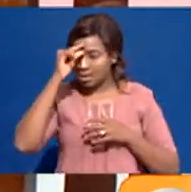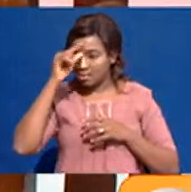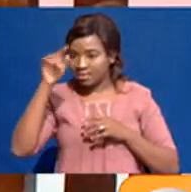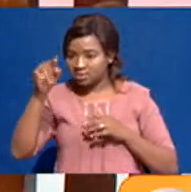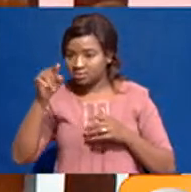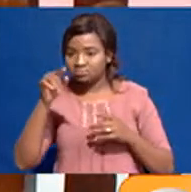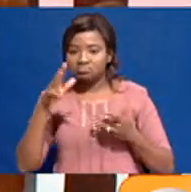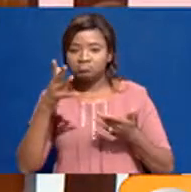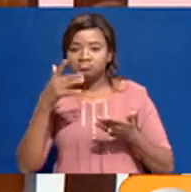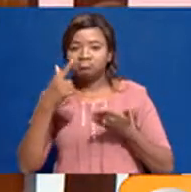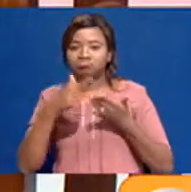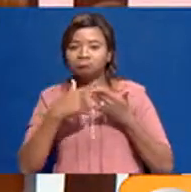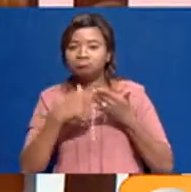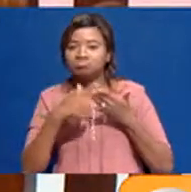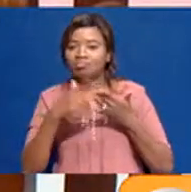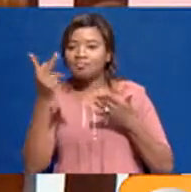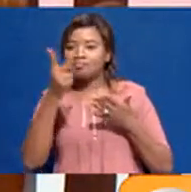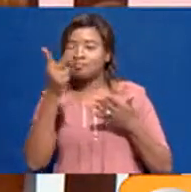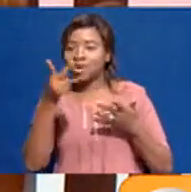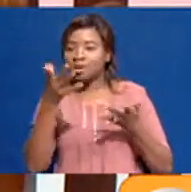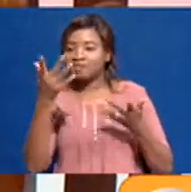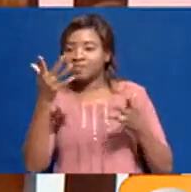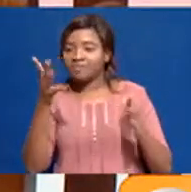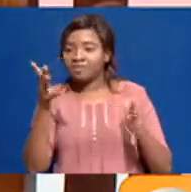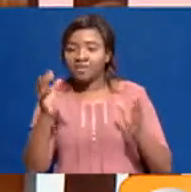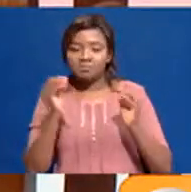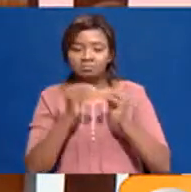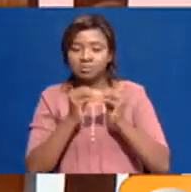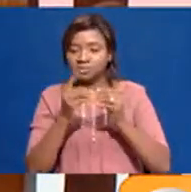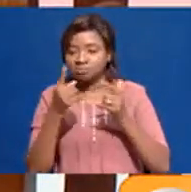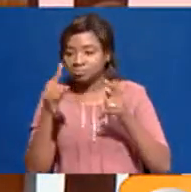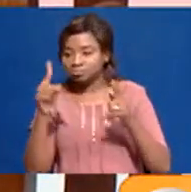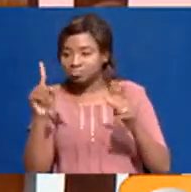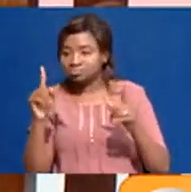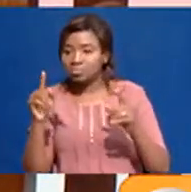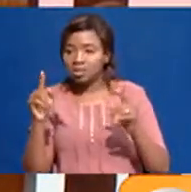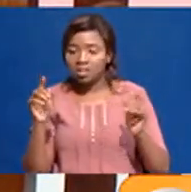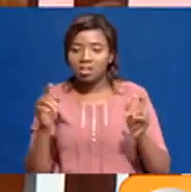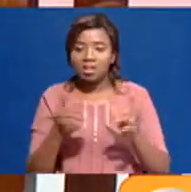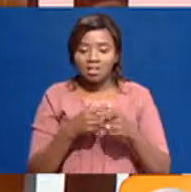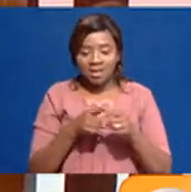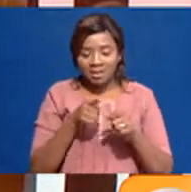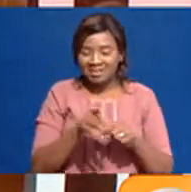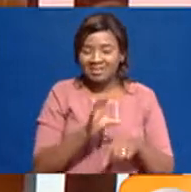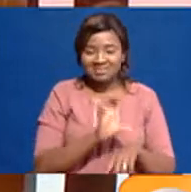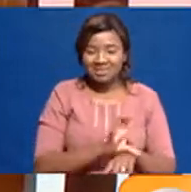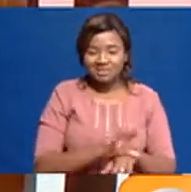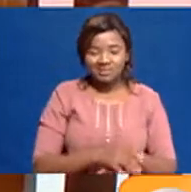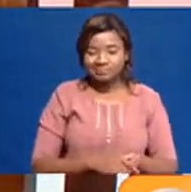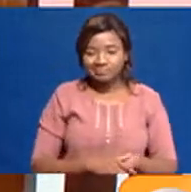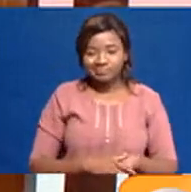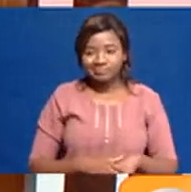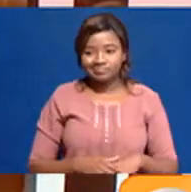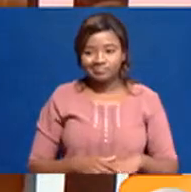go talk to its people at the right forums. And please, this is a shrine.